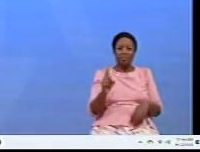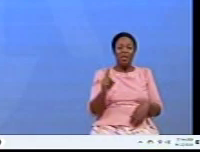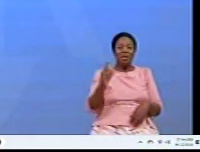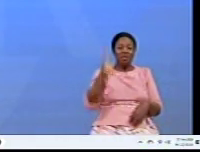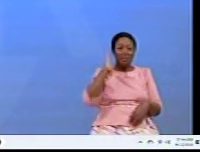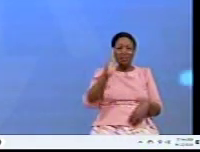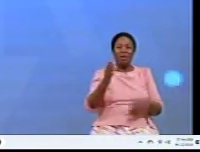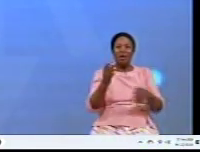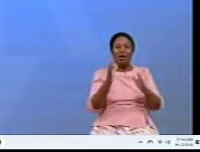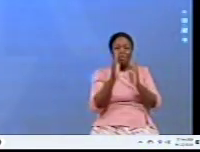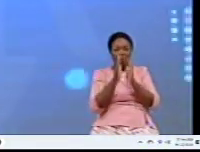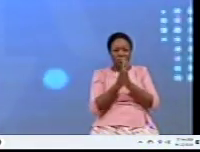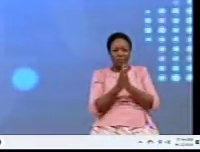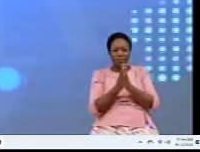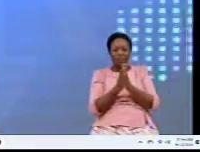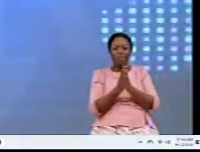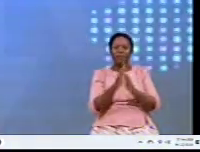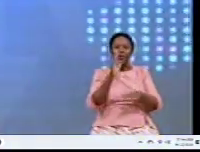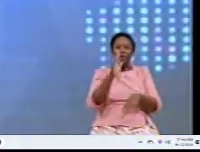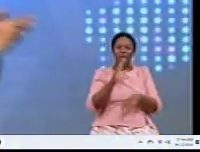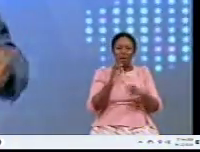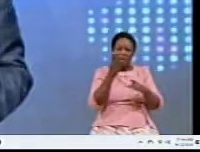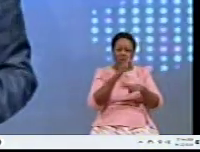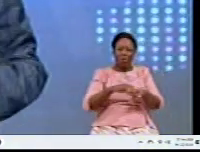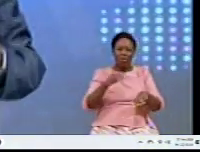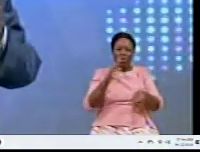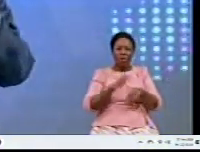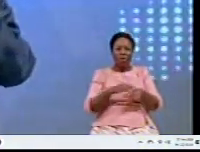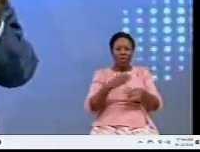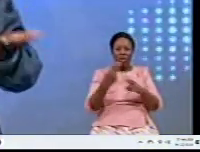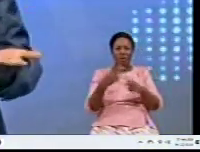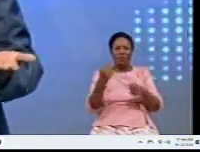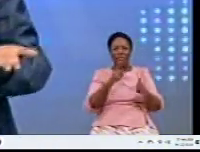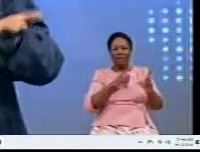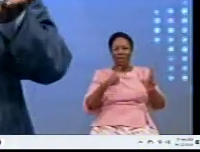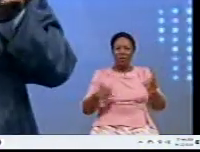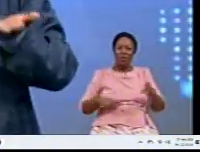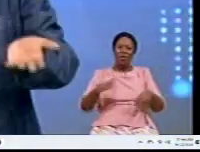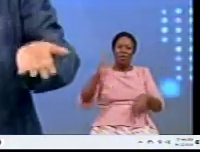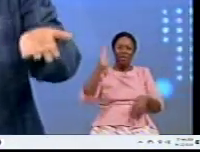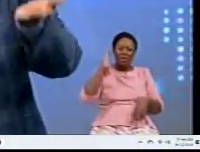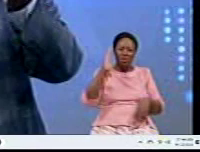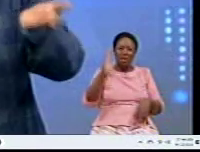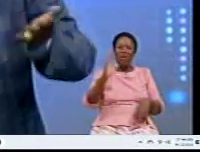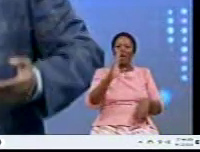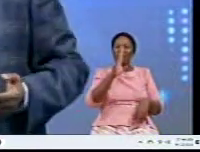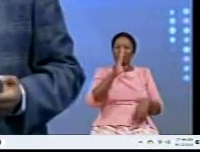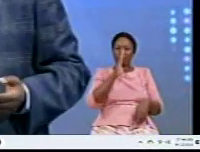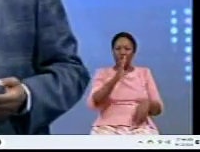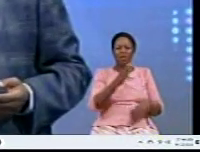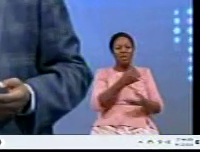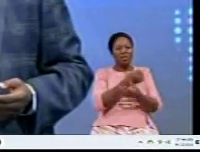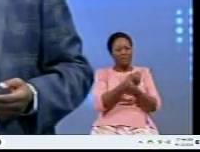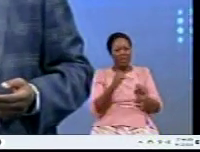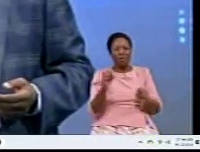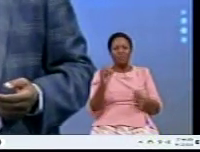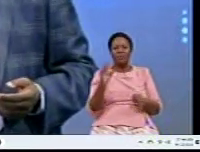call on the name of the Lord shall be